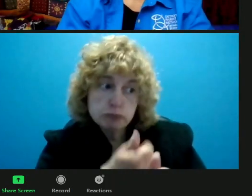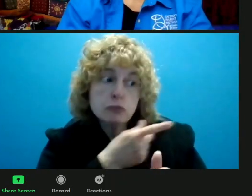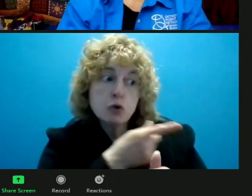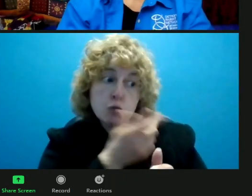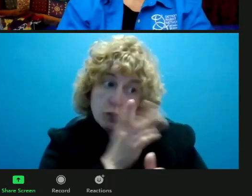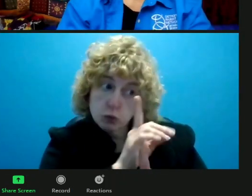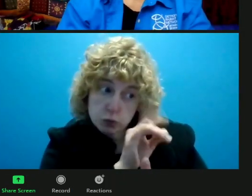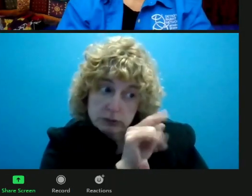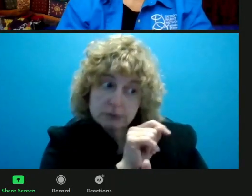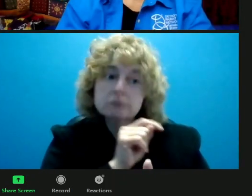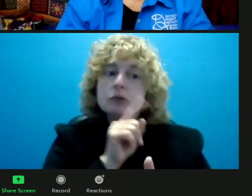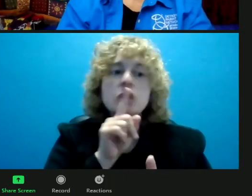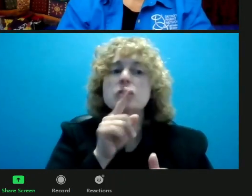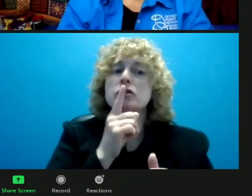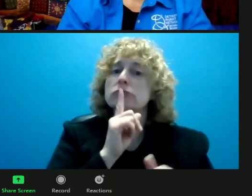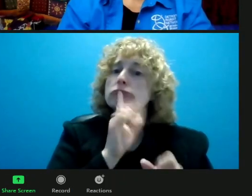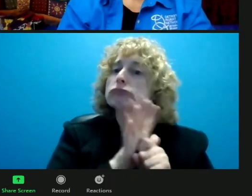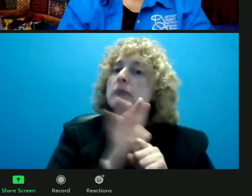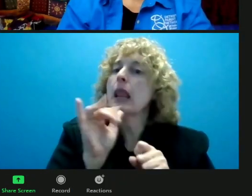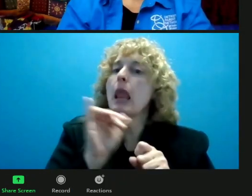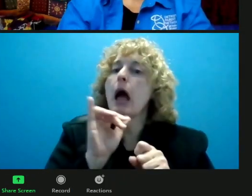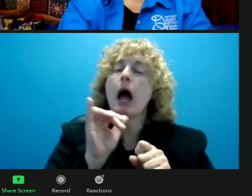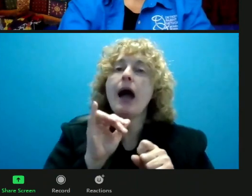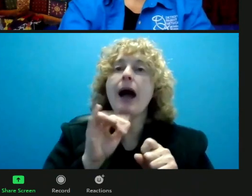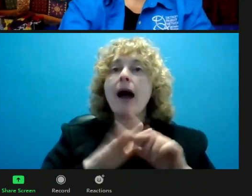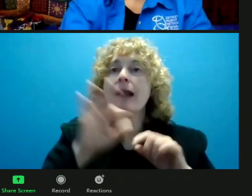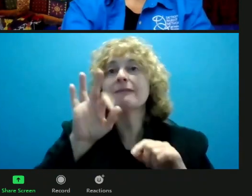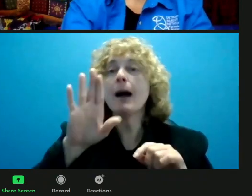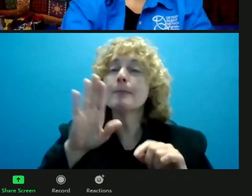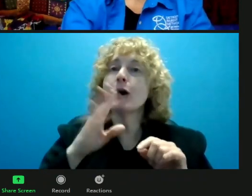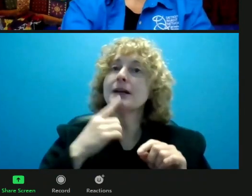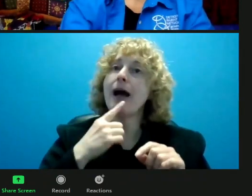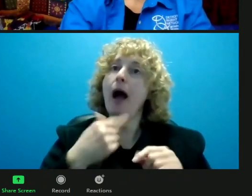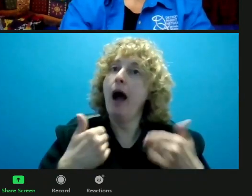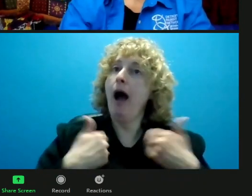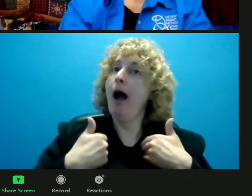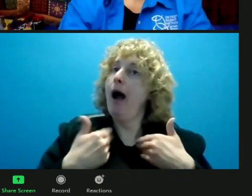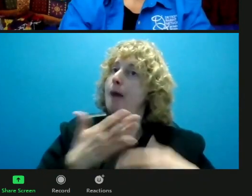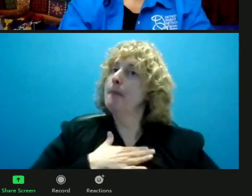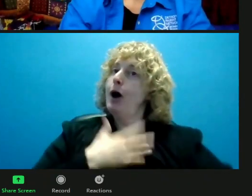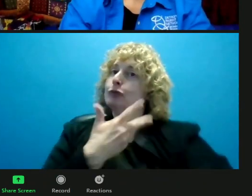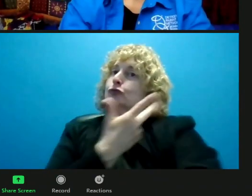saying, I got my shots. Right. And so, um, hopefully that answers that question.